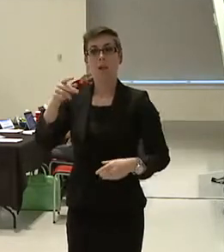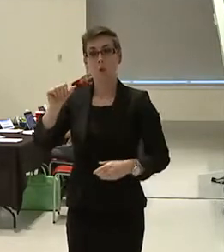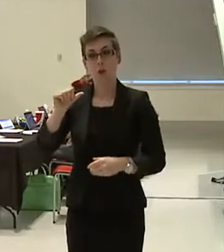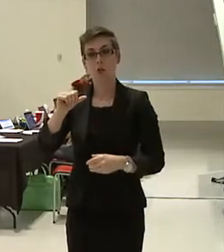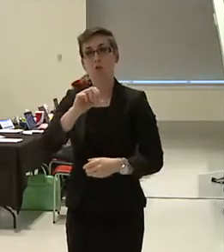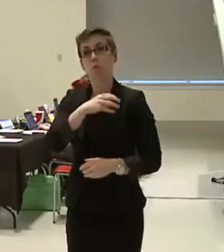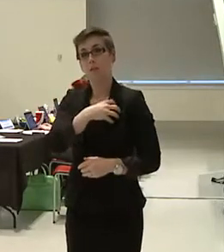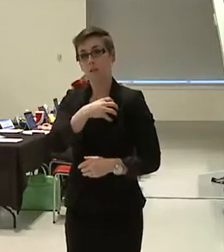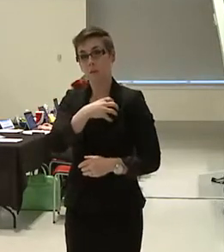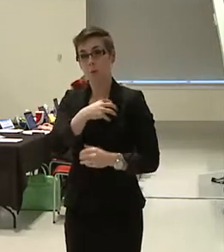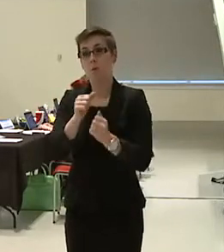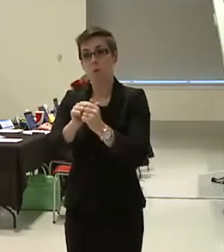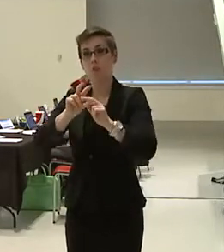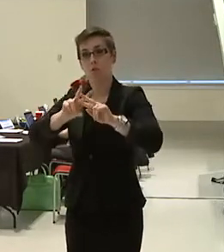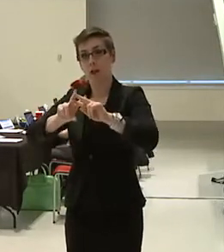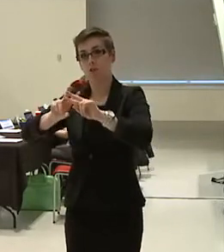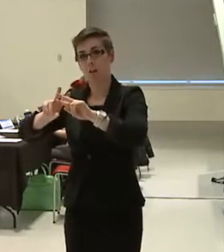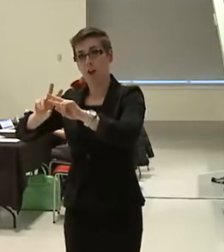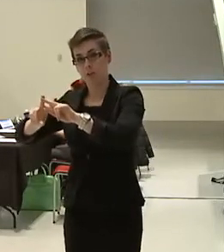own tweets and the hashtags.